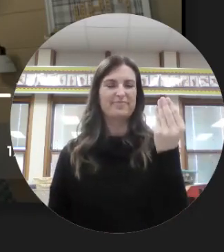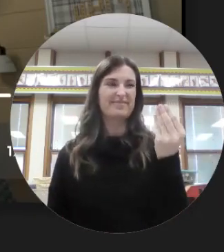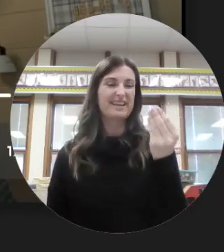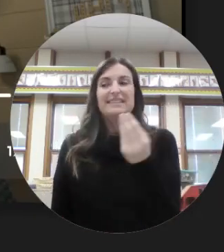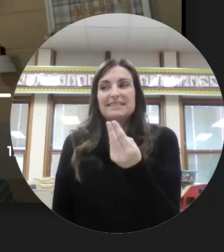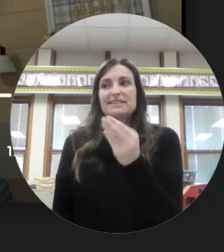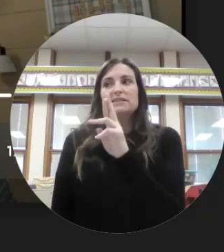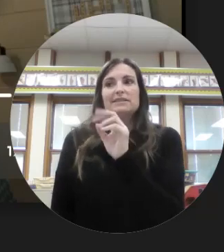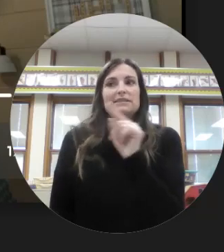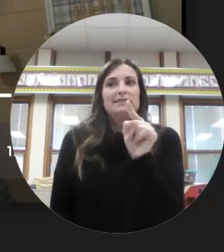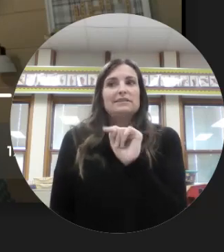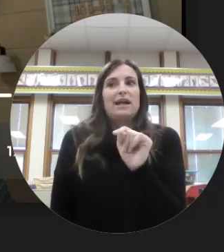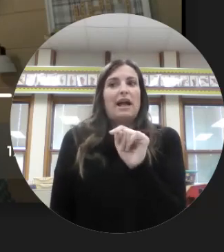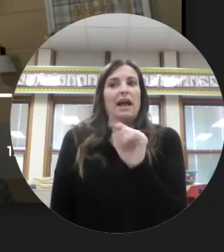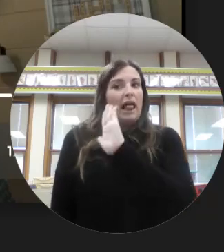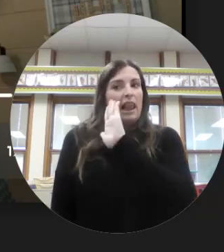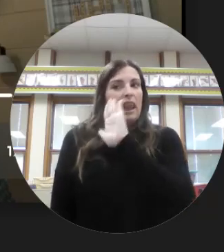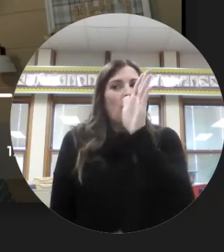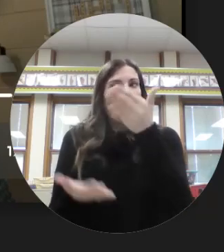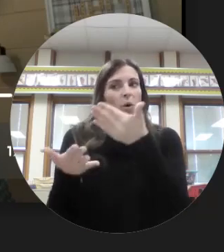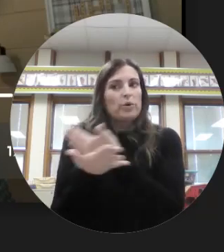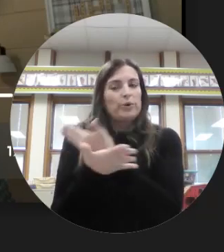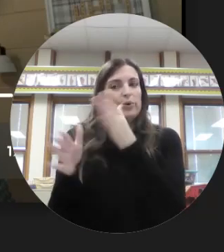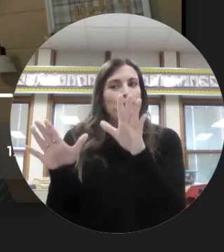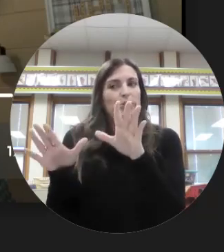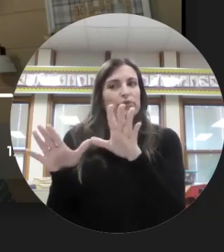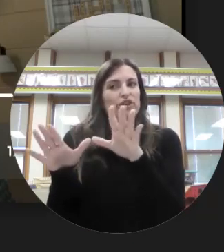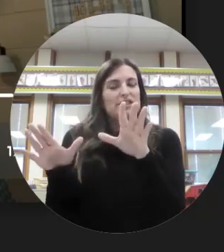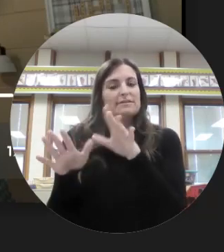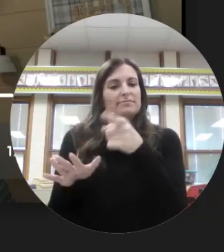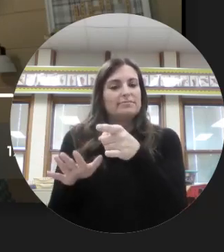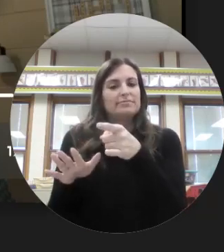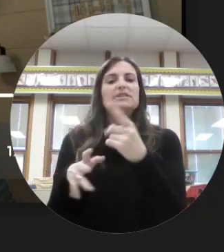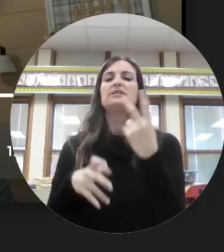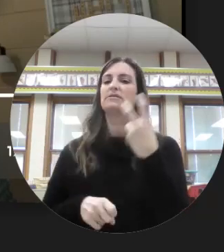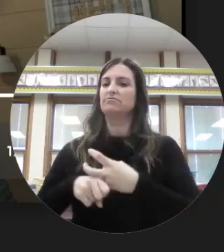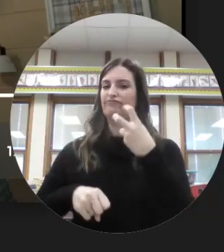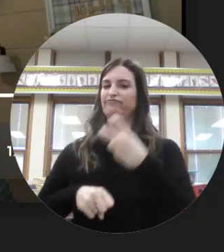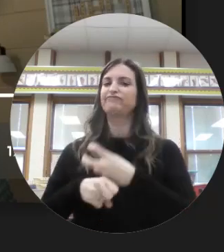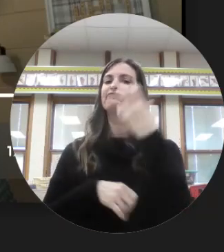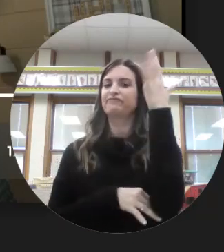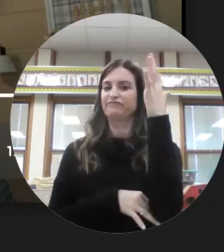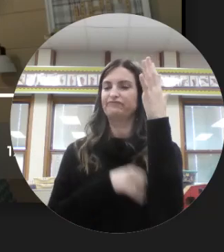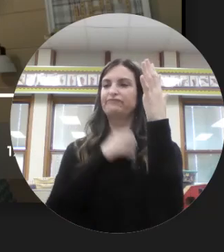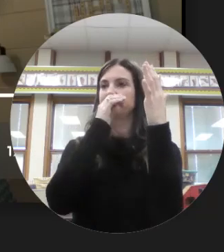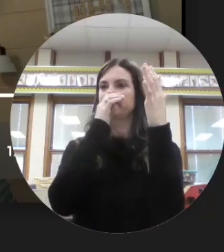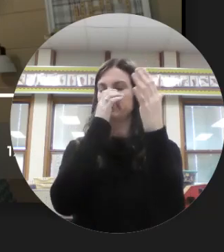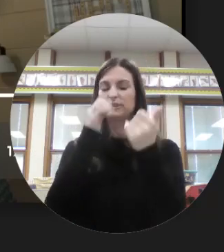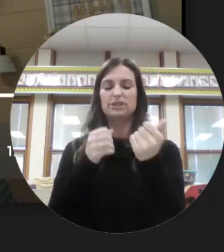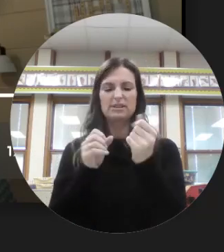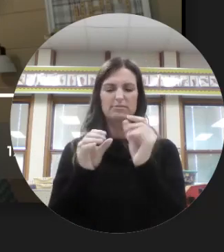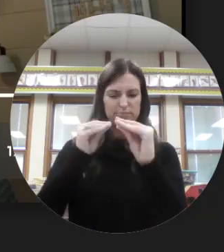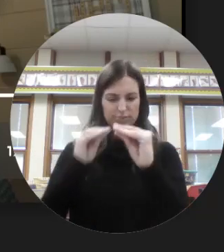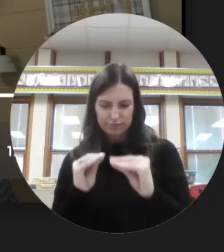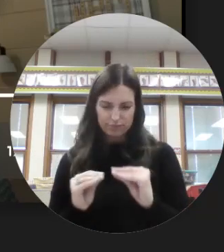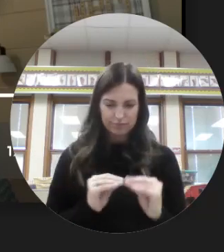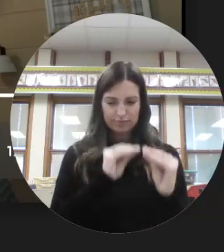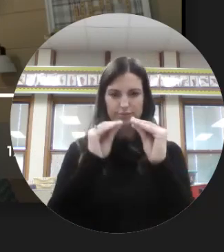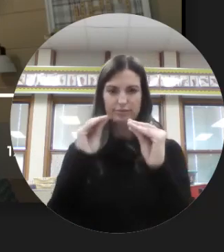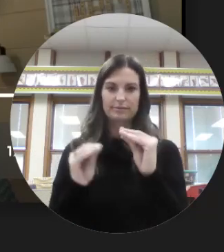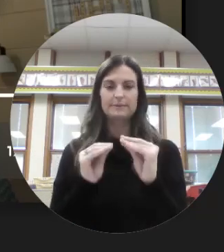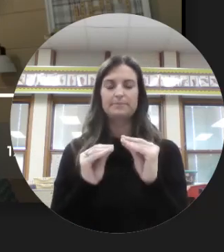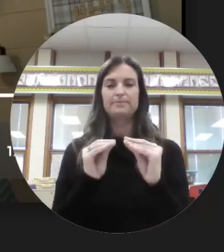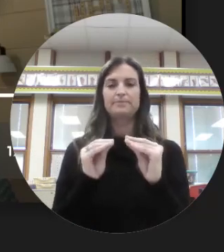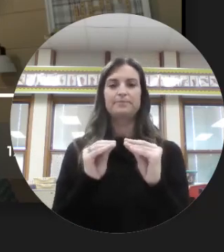foot," said the robot. "That's the spirit. This beauty is from one of the hardest trees I ever chewed. Just need to make a few modifications." Mr.